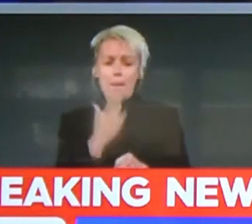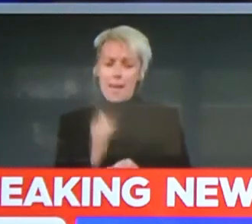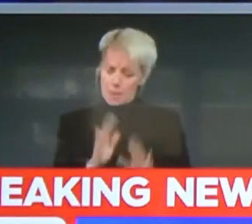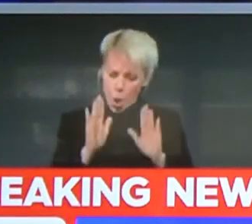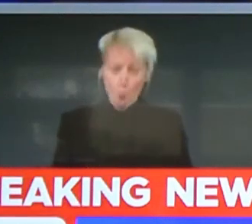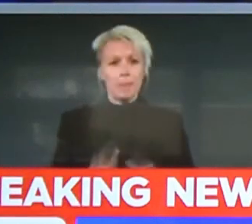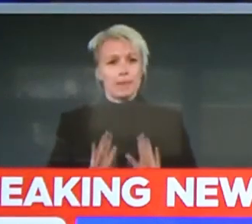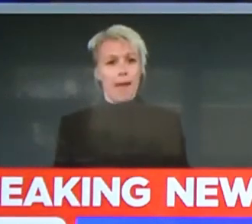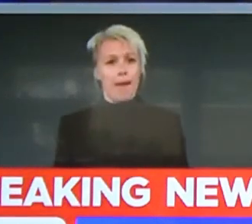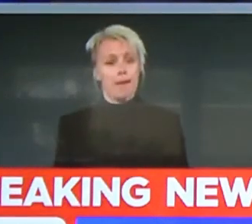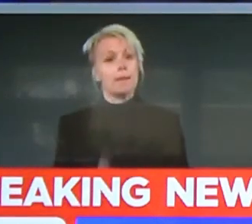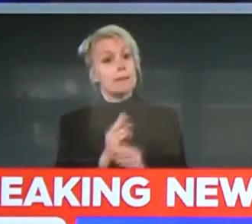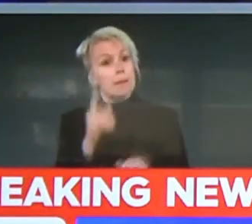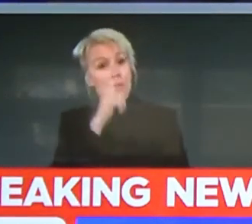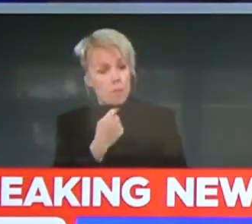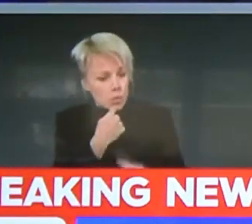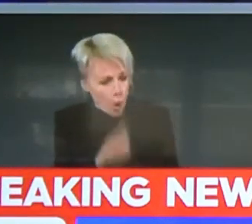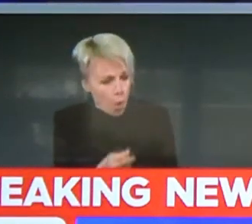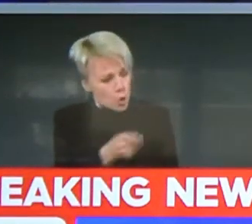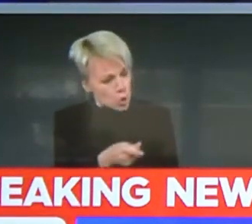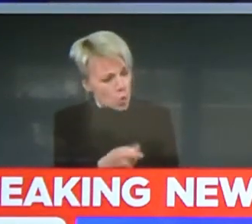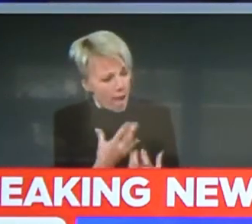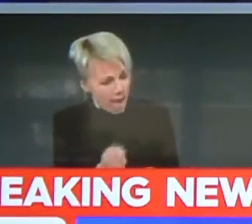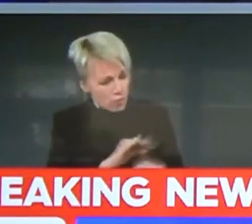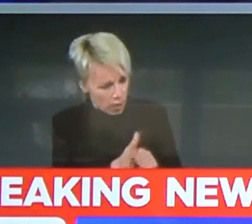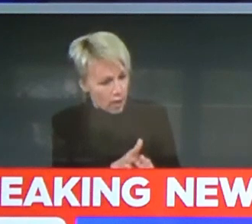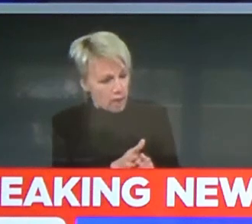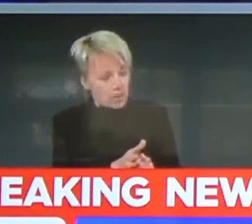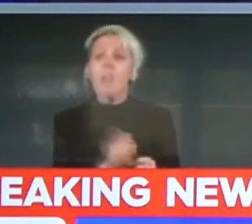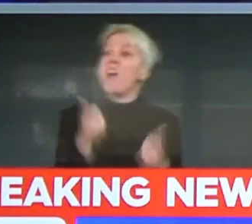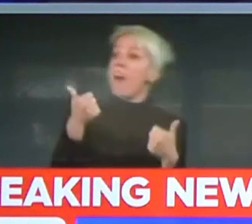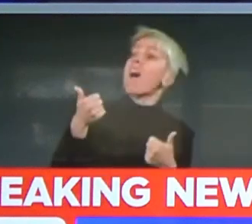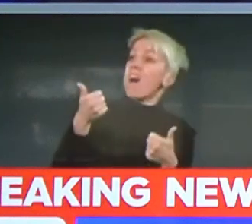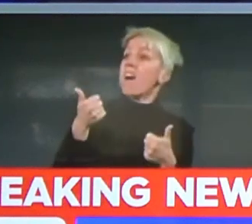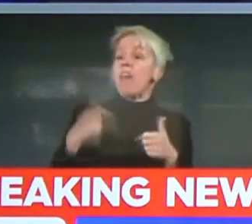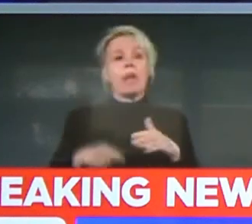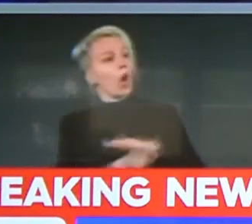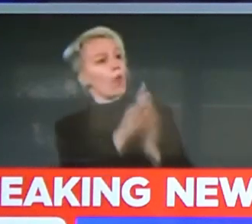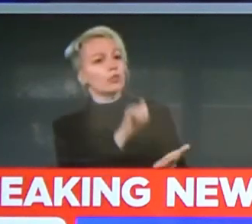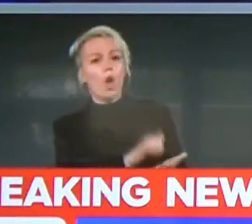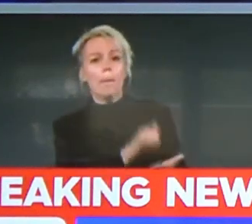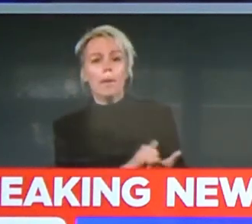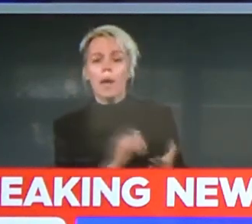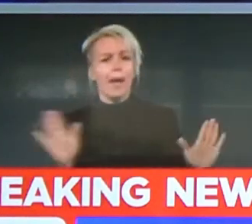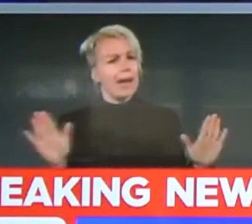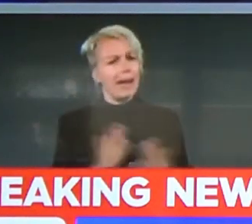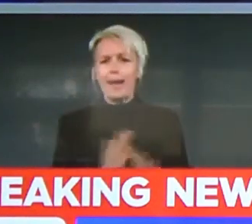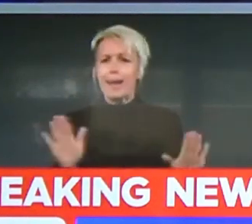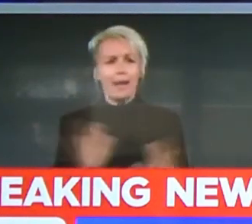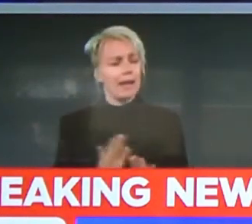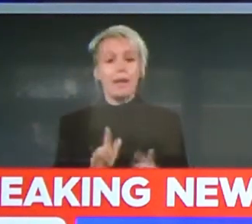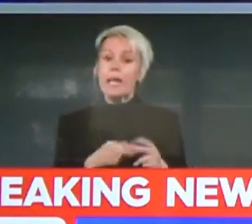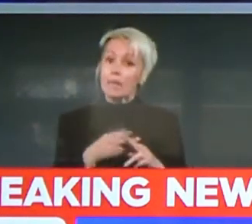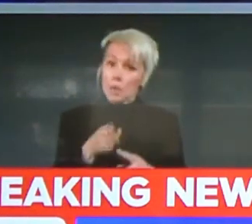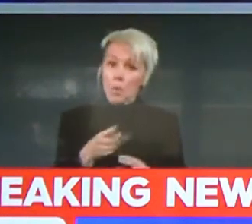things like being told they're a positive case and going into the chemist or the supermarket on the way home. If you're isolating because you're a